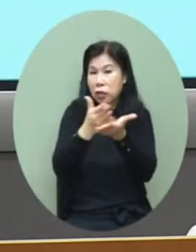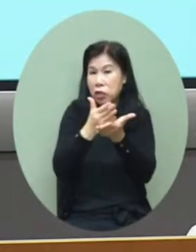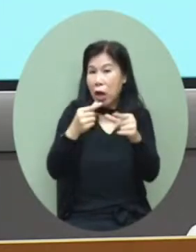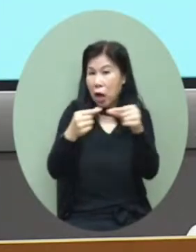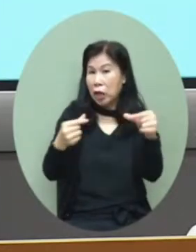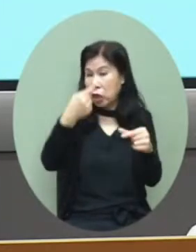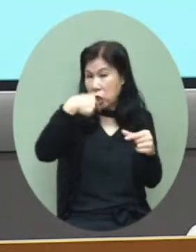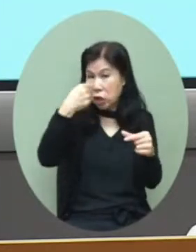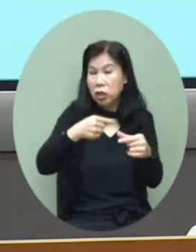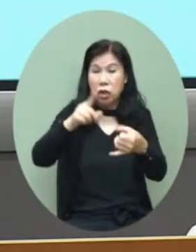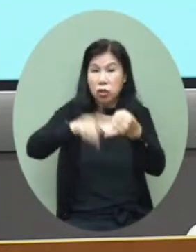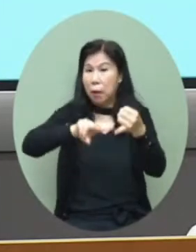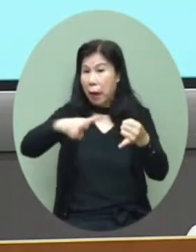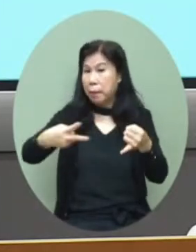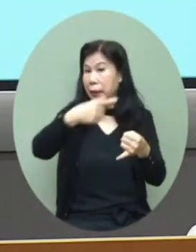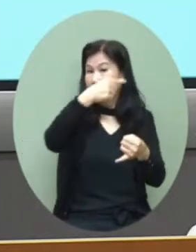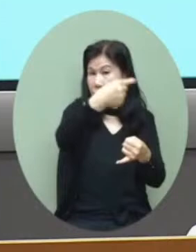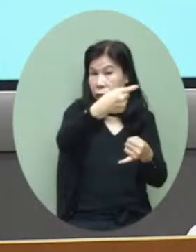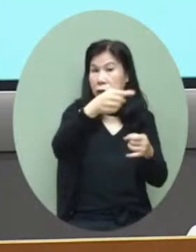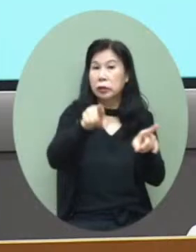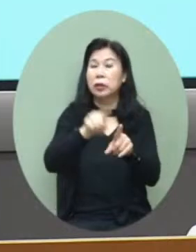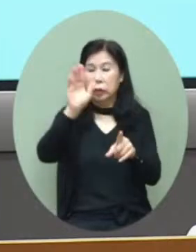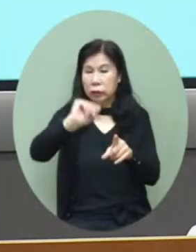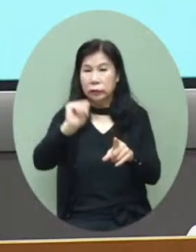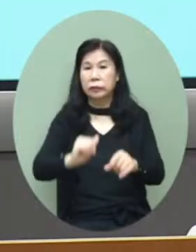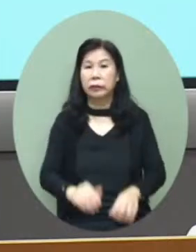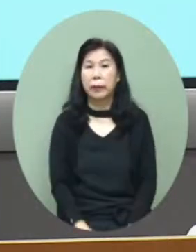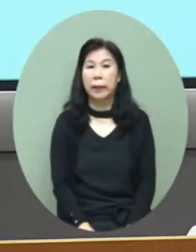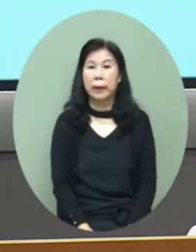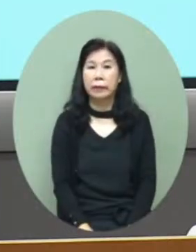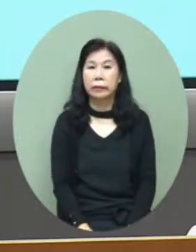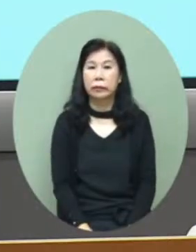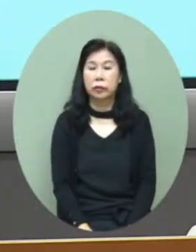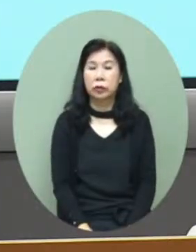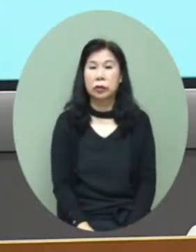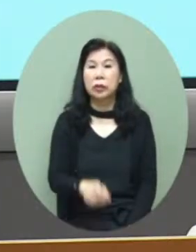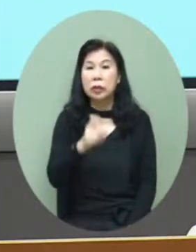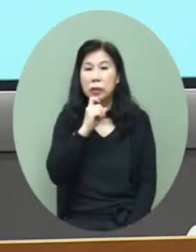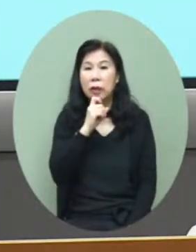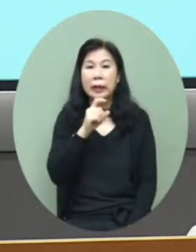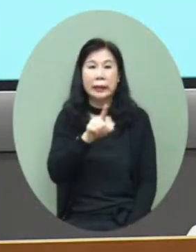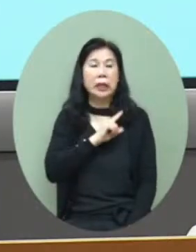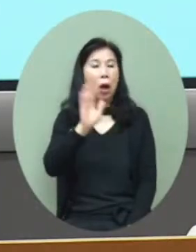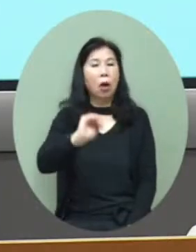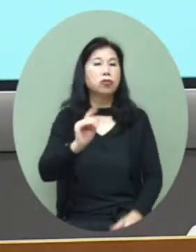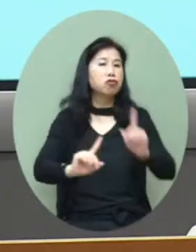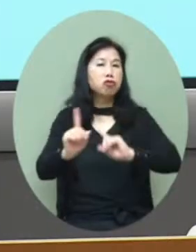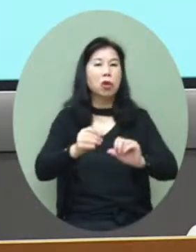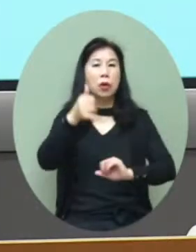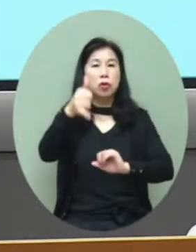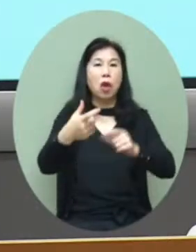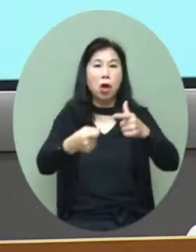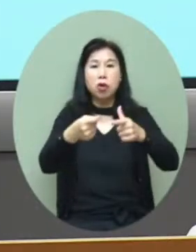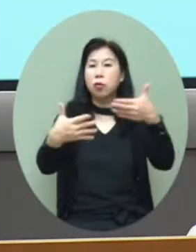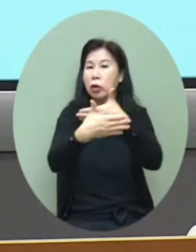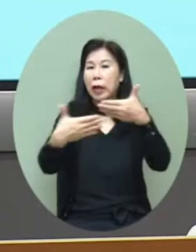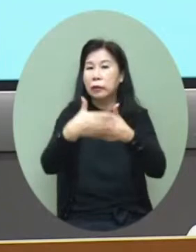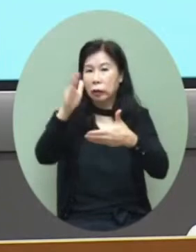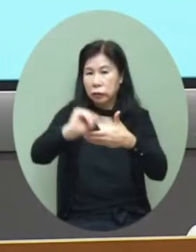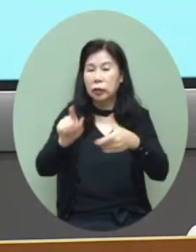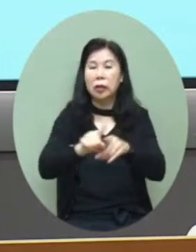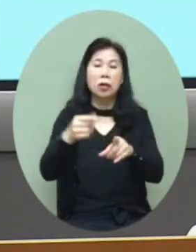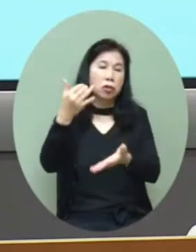to do an RAT. If the result is negative, that person may take